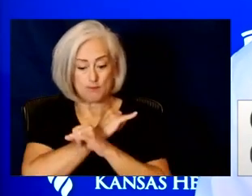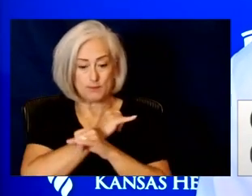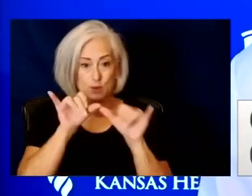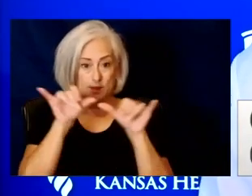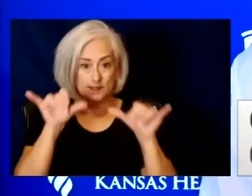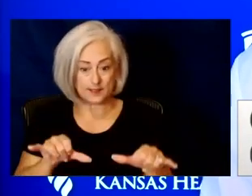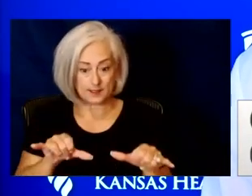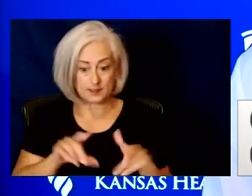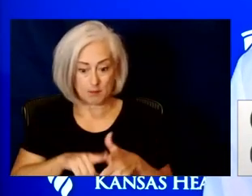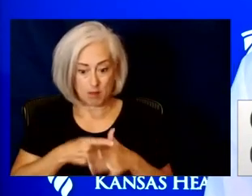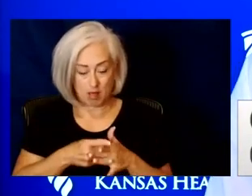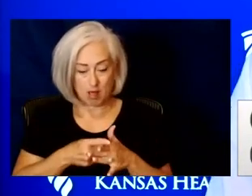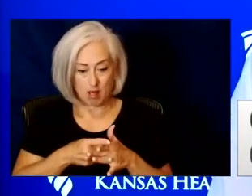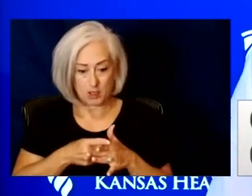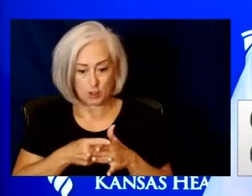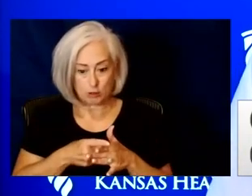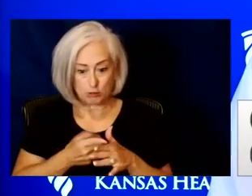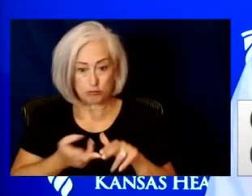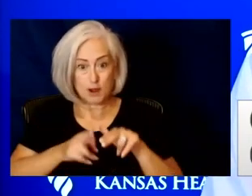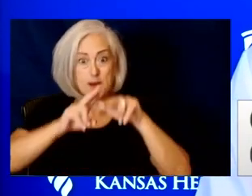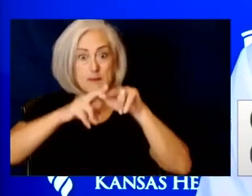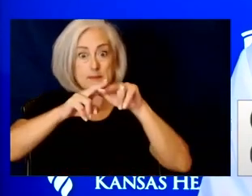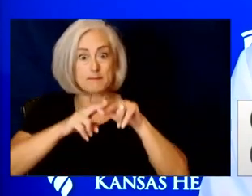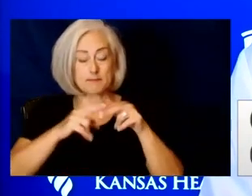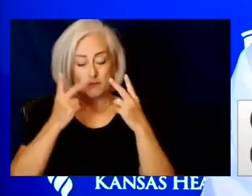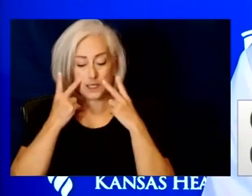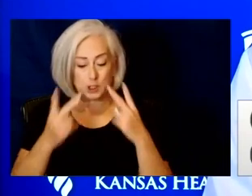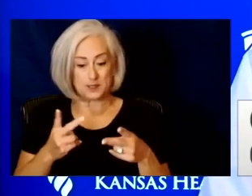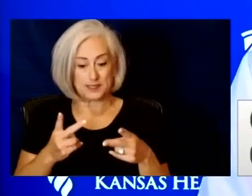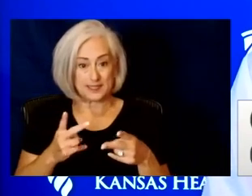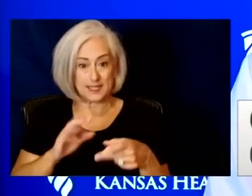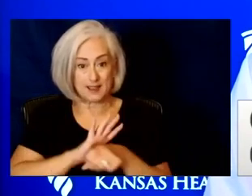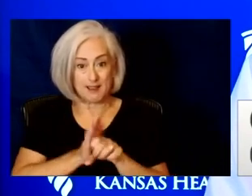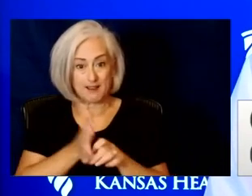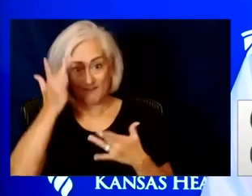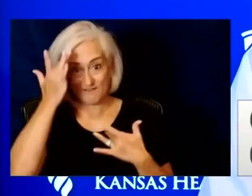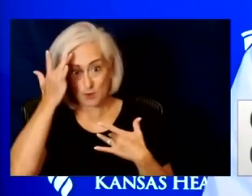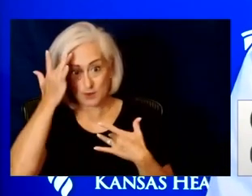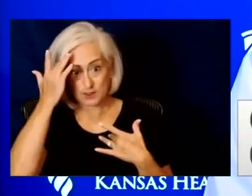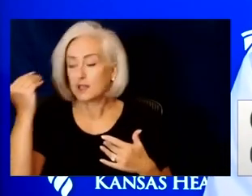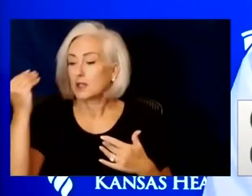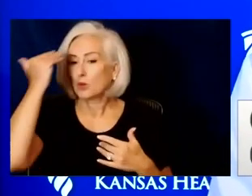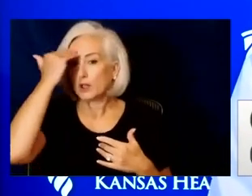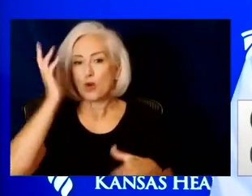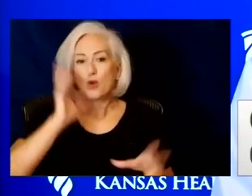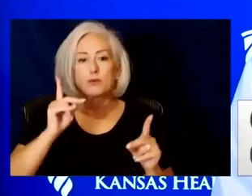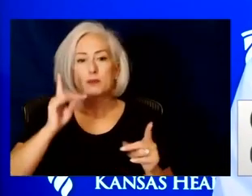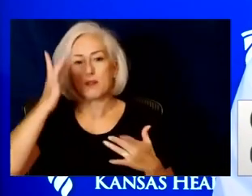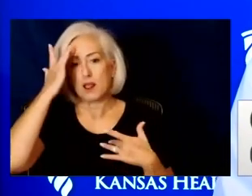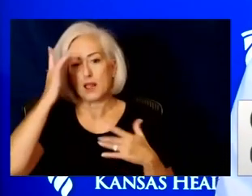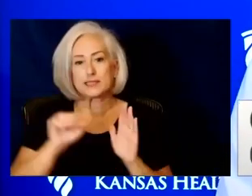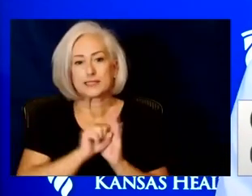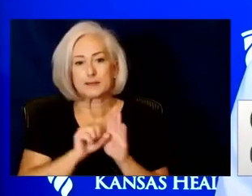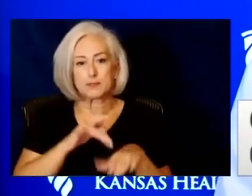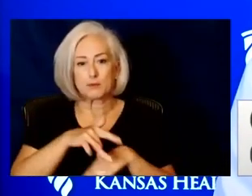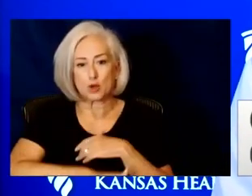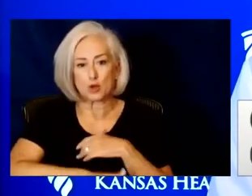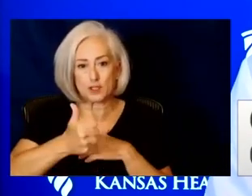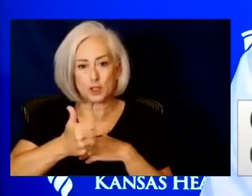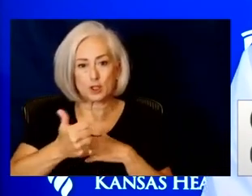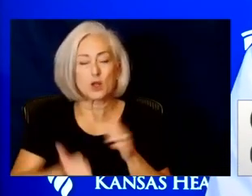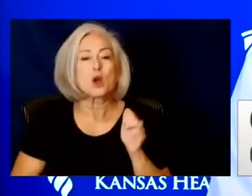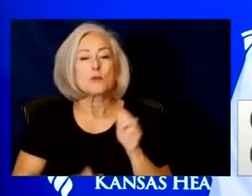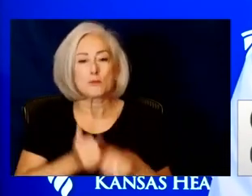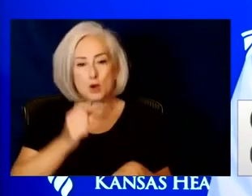gear because now you're seeing the virus? We know that people are said to be having symptoms earlier. Most of that is probably because they have been